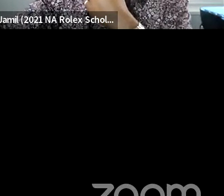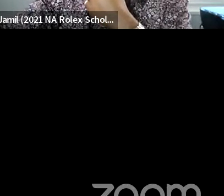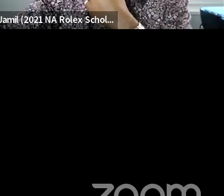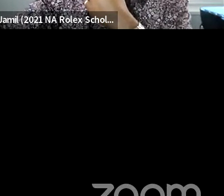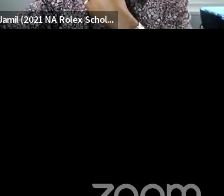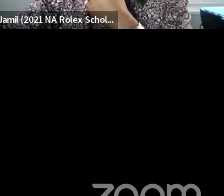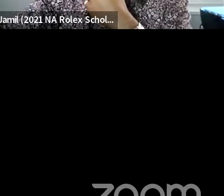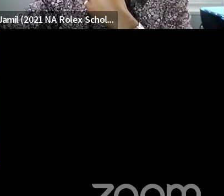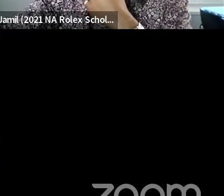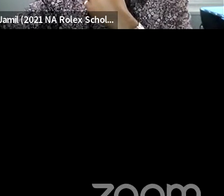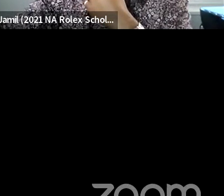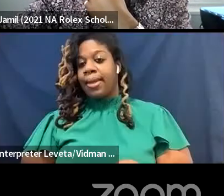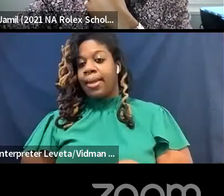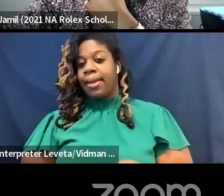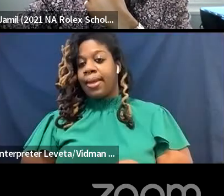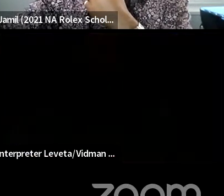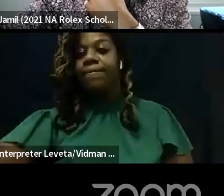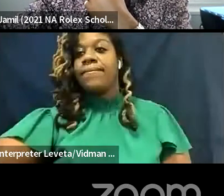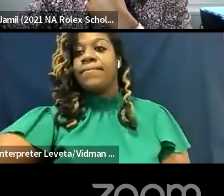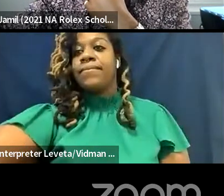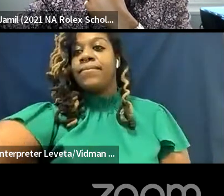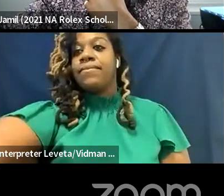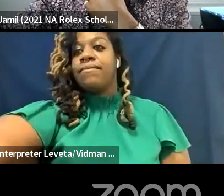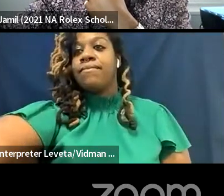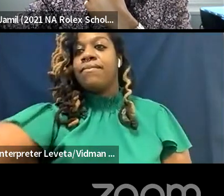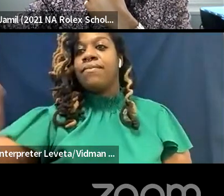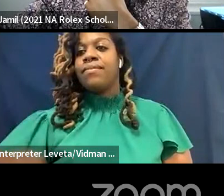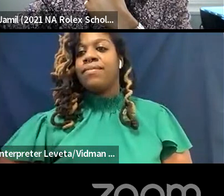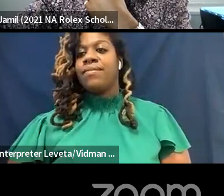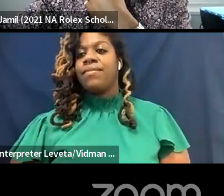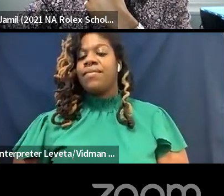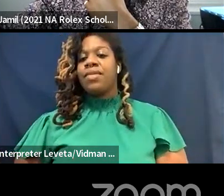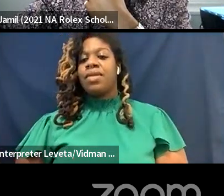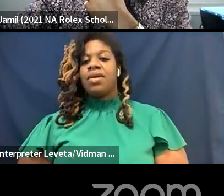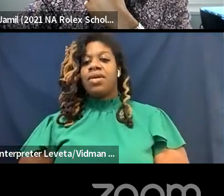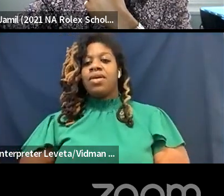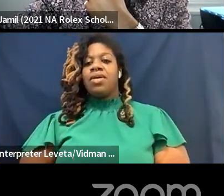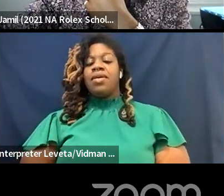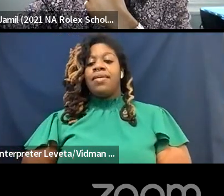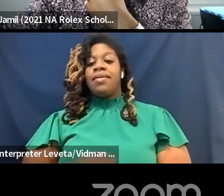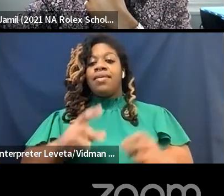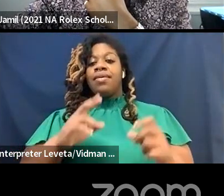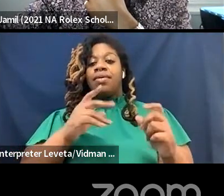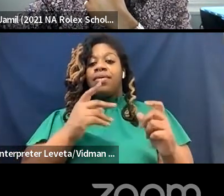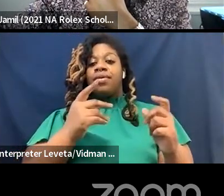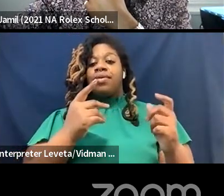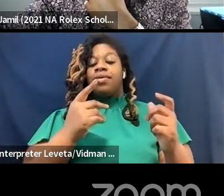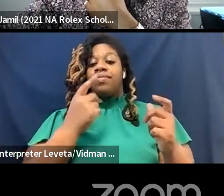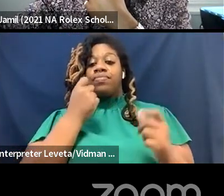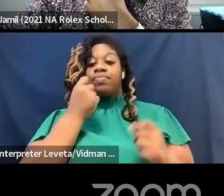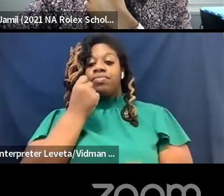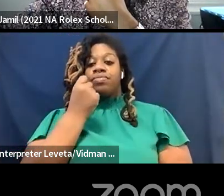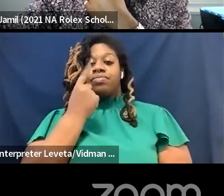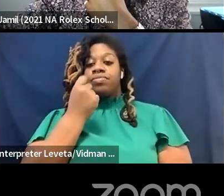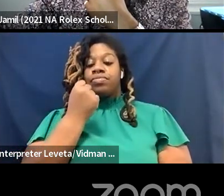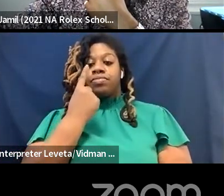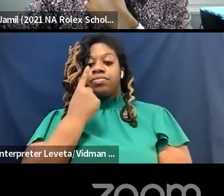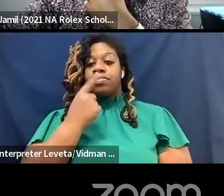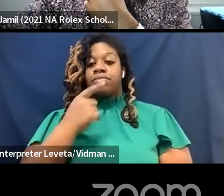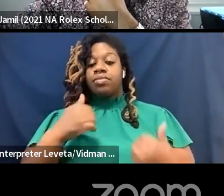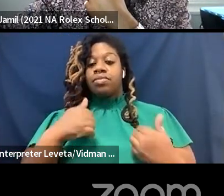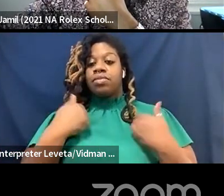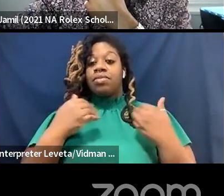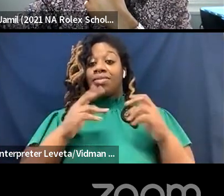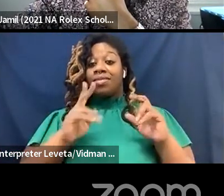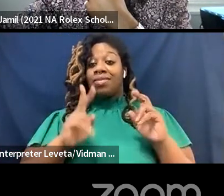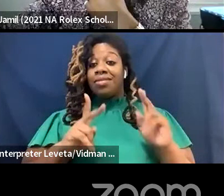both ensure that people like Sidney's talking about that are younger can see themselves doing a thing, because all around them they see